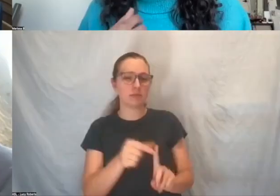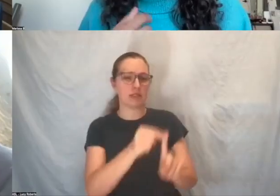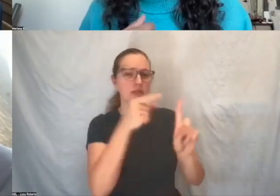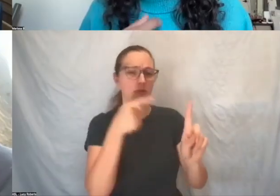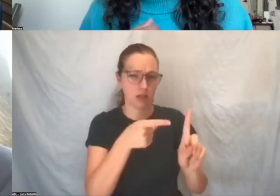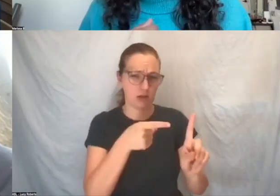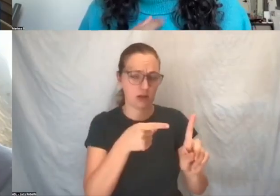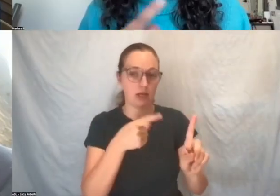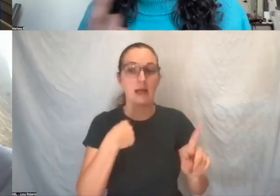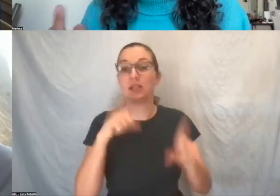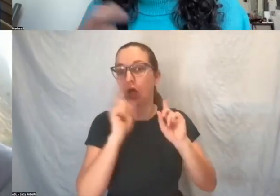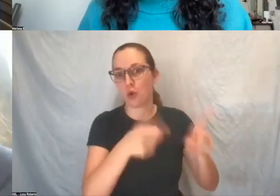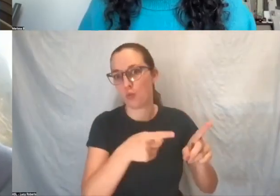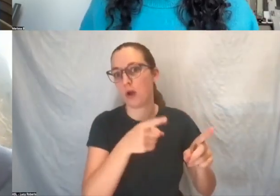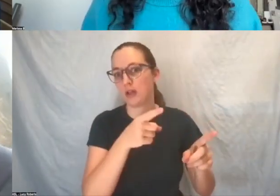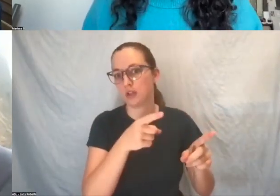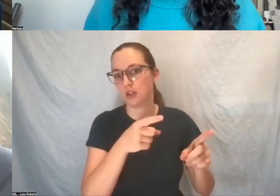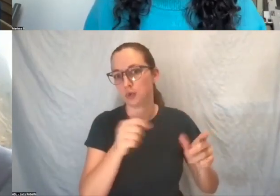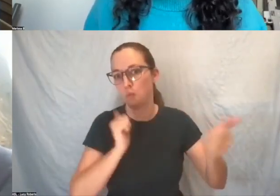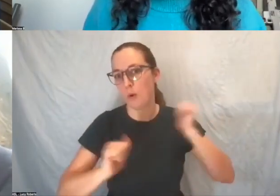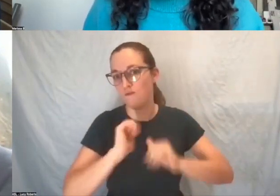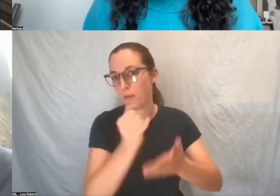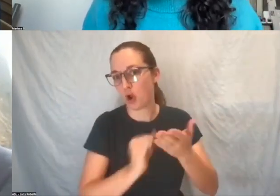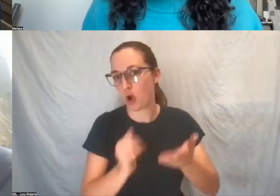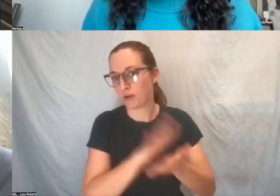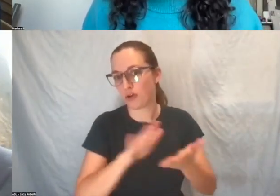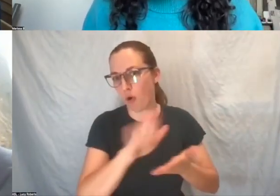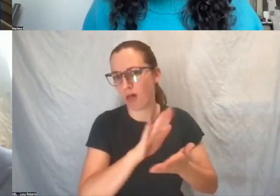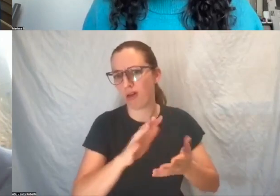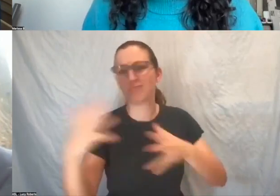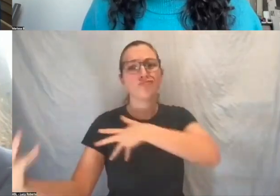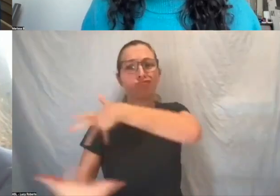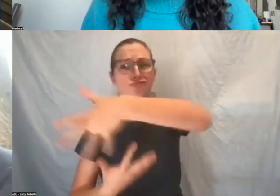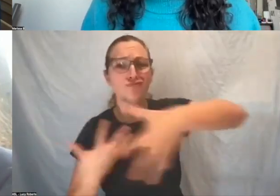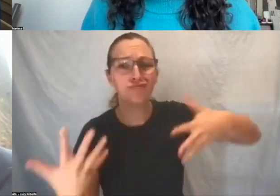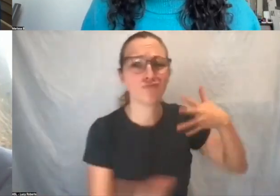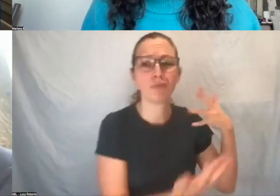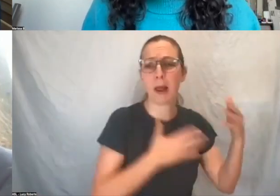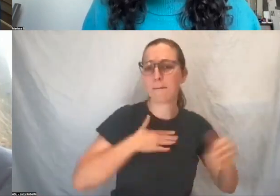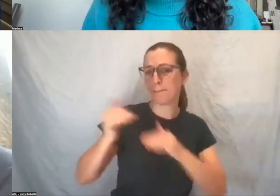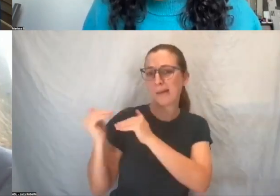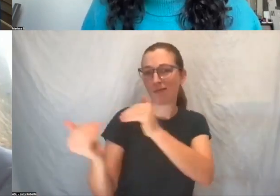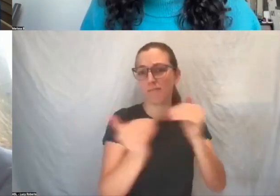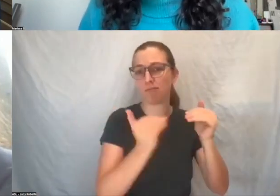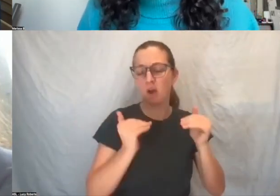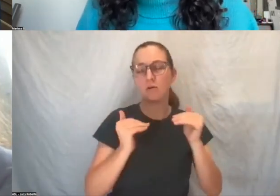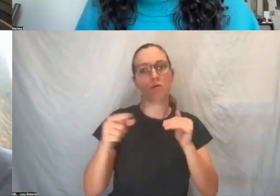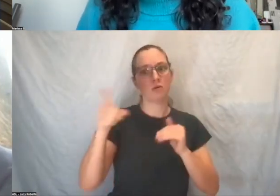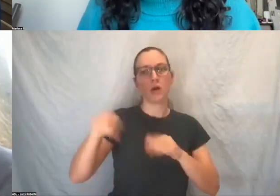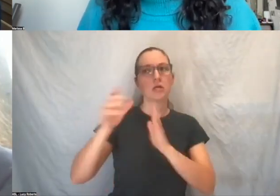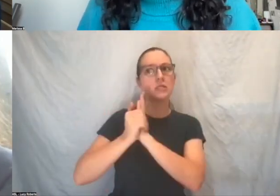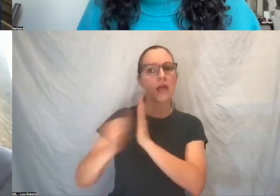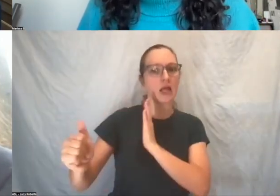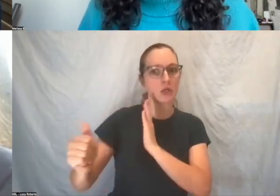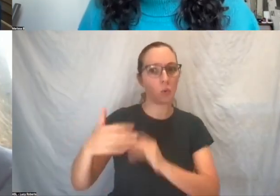went to performing arts college and I was just surrounded by so many of my peers that were just so talented,